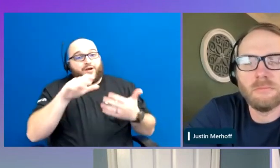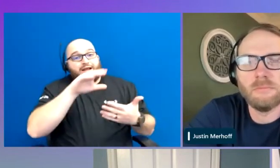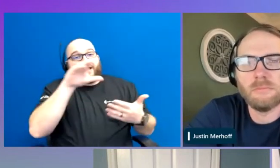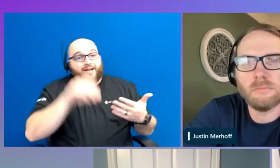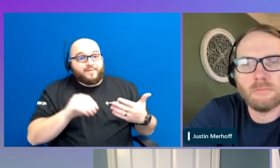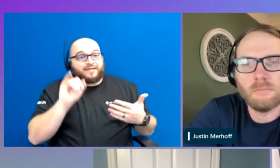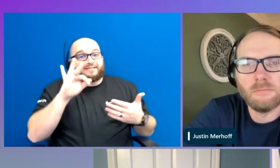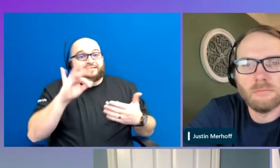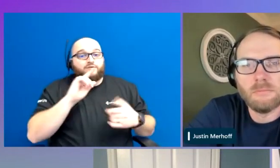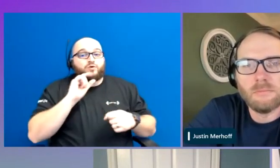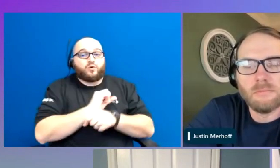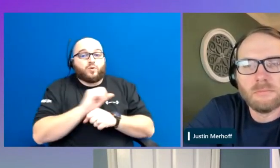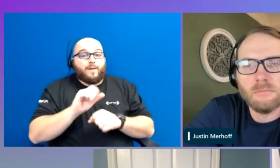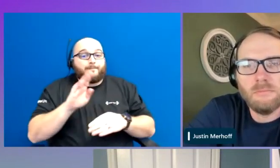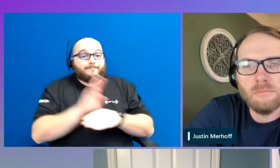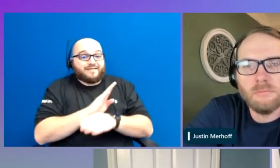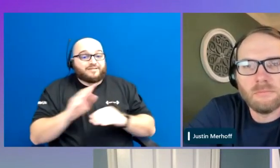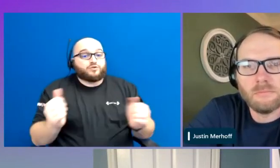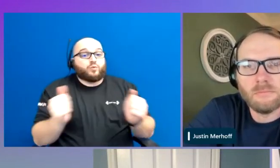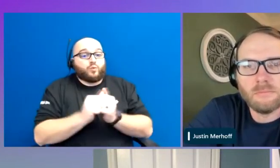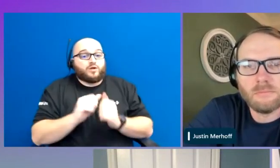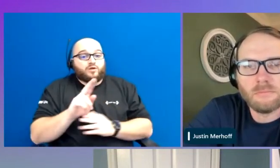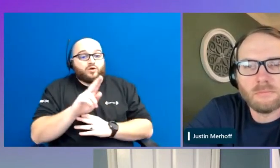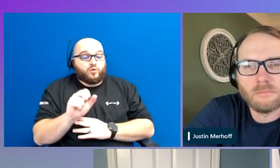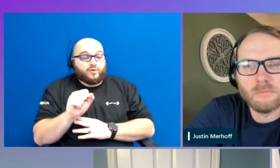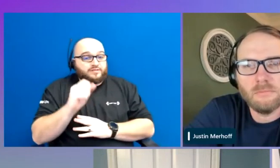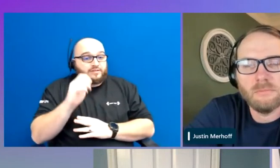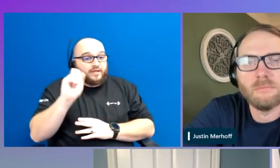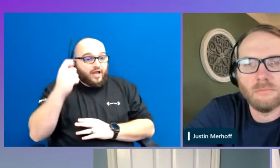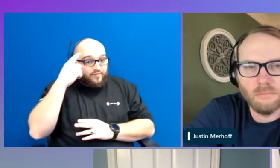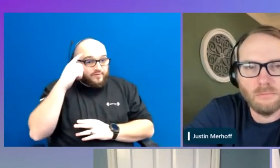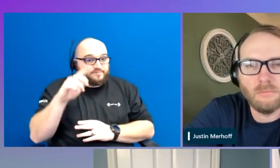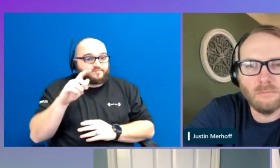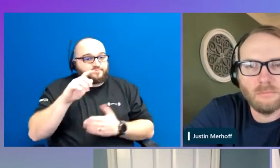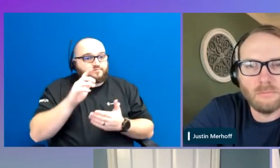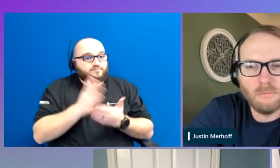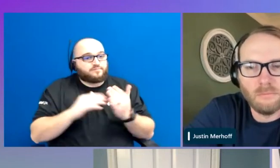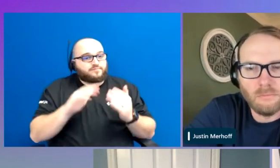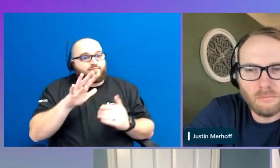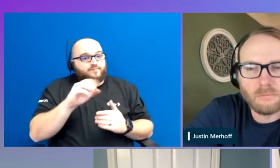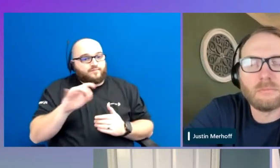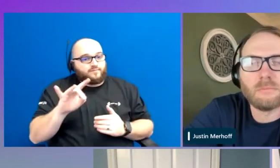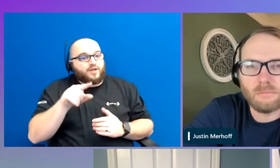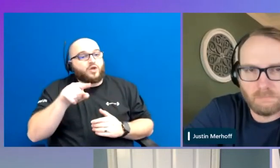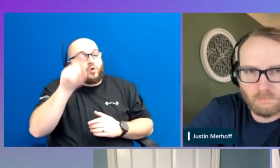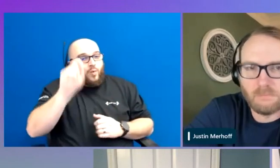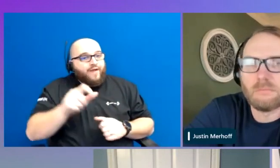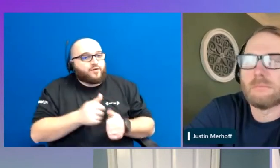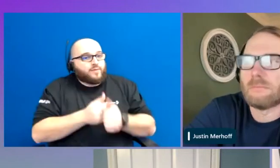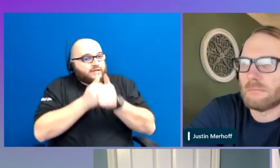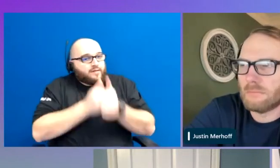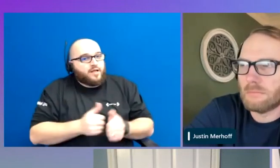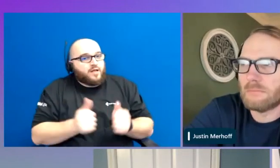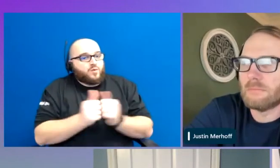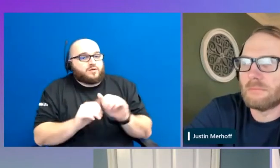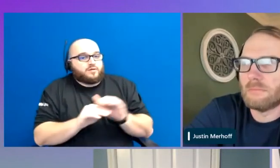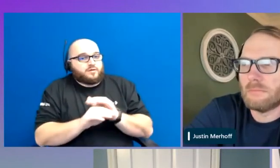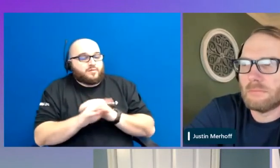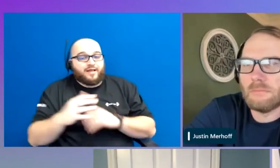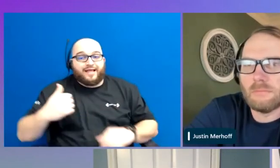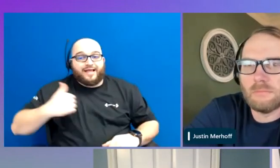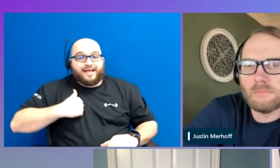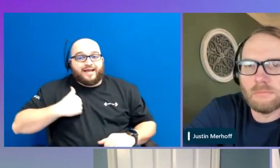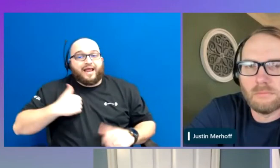you're doing business with the US government in Section 508, you've got to be compliant and accessible. Canada has